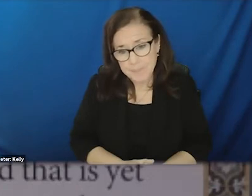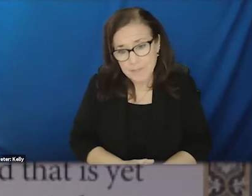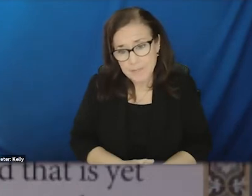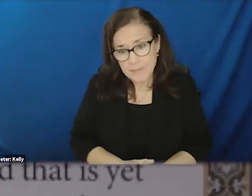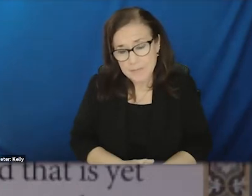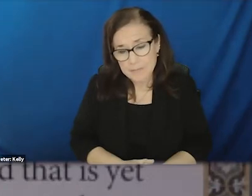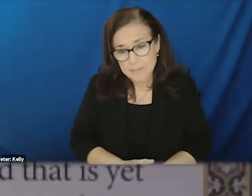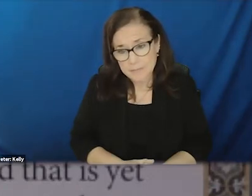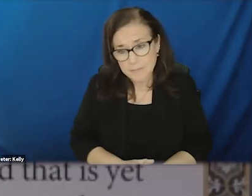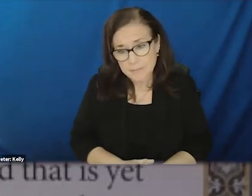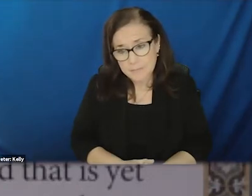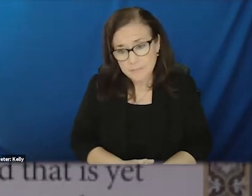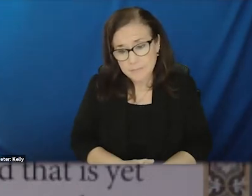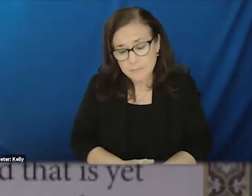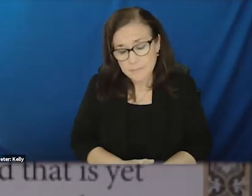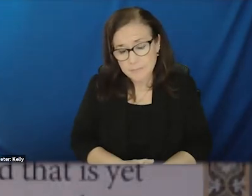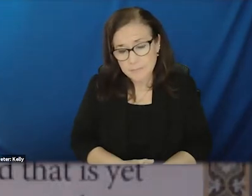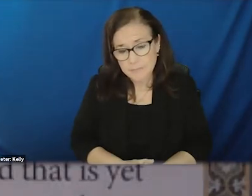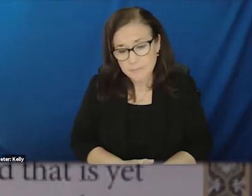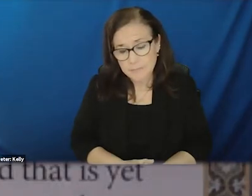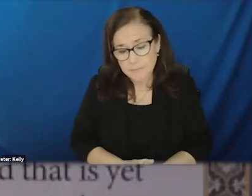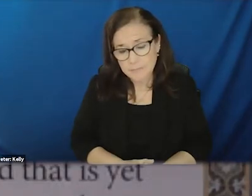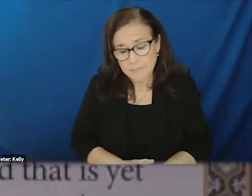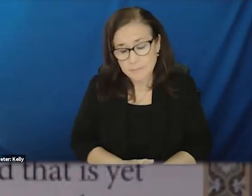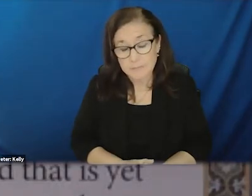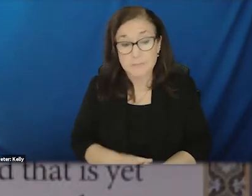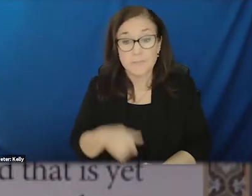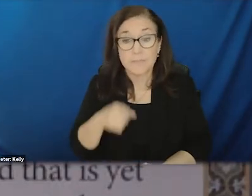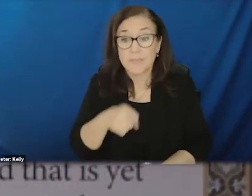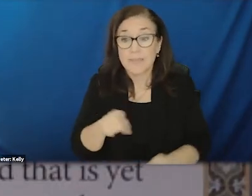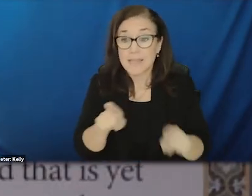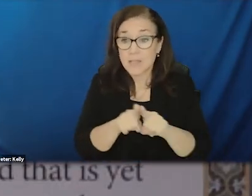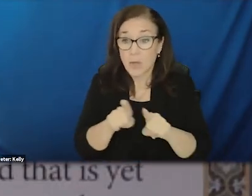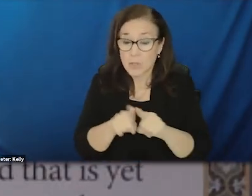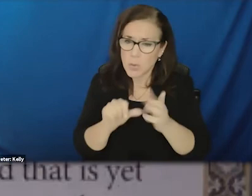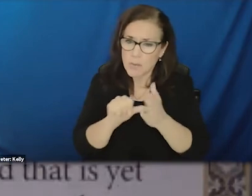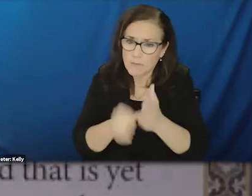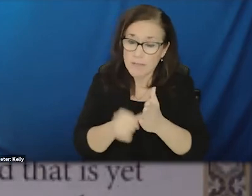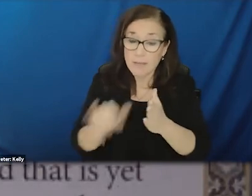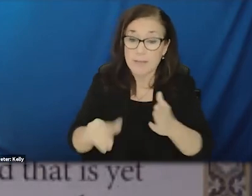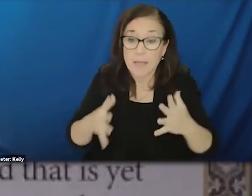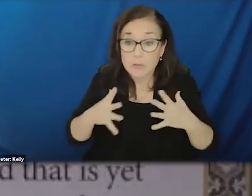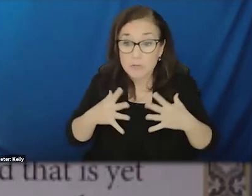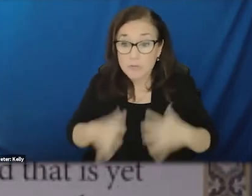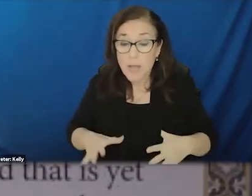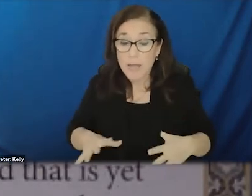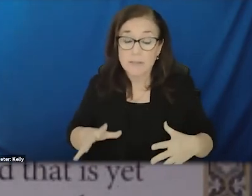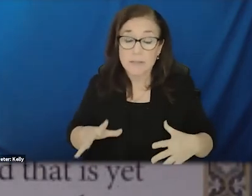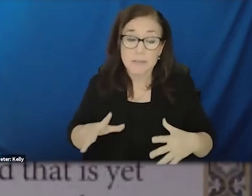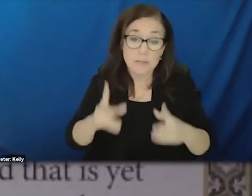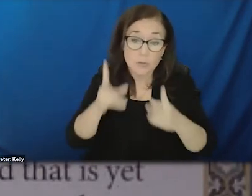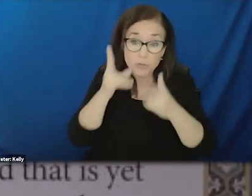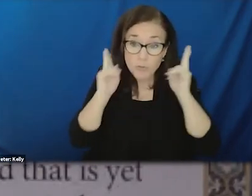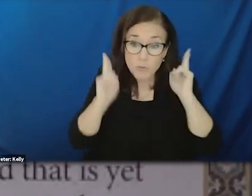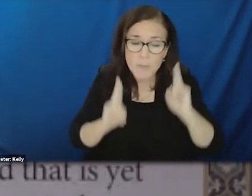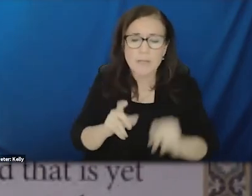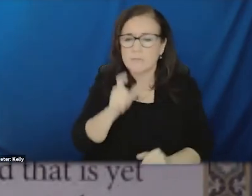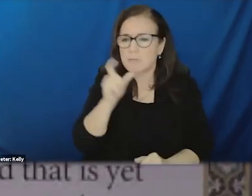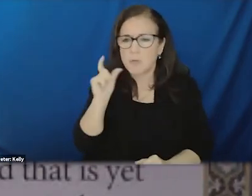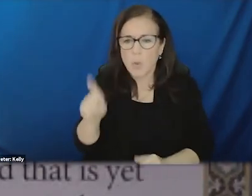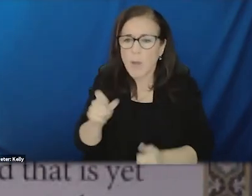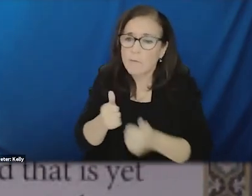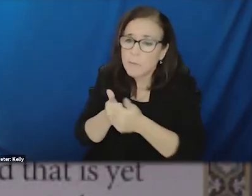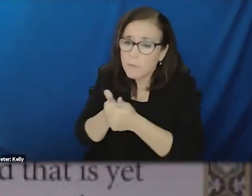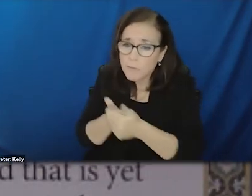it also emphasizes that dress and grooming should not be a matter of conformity,